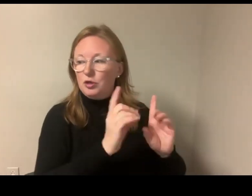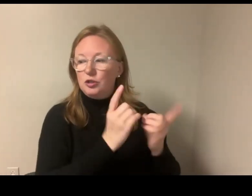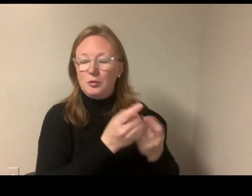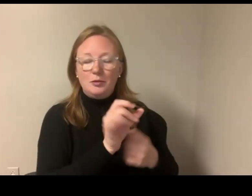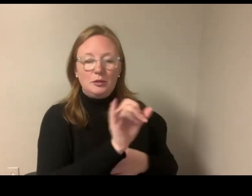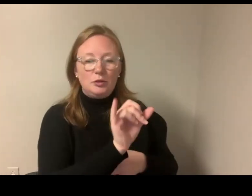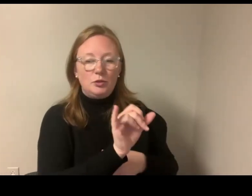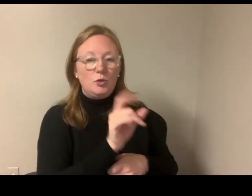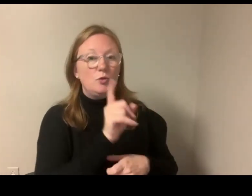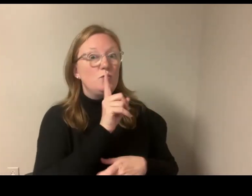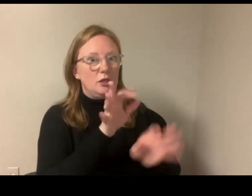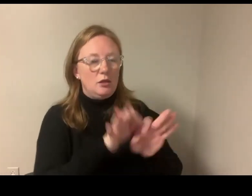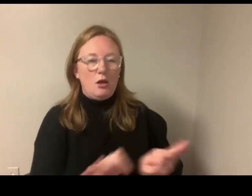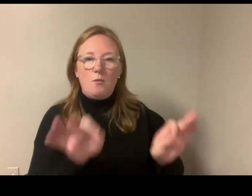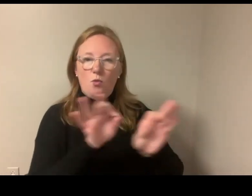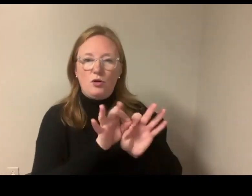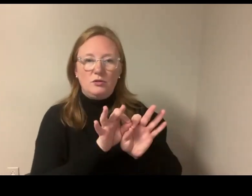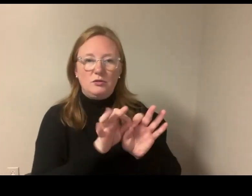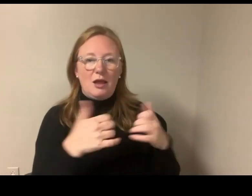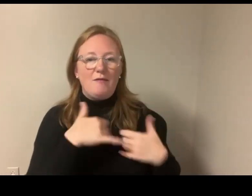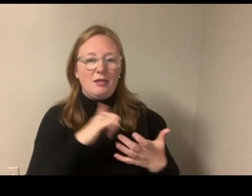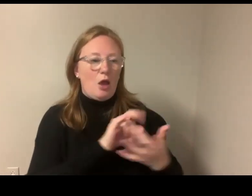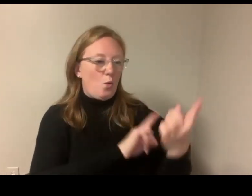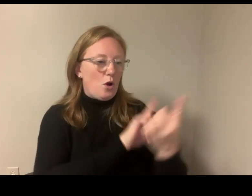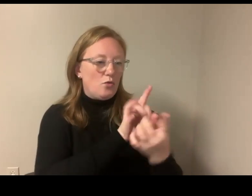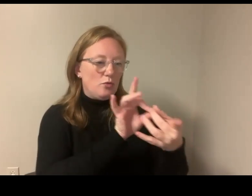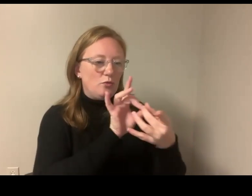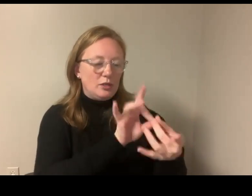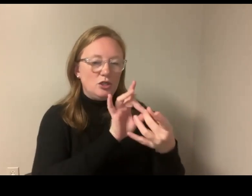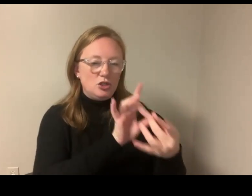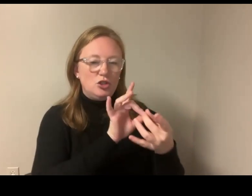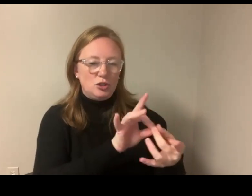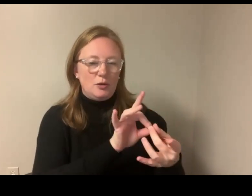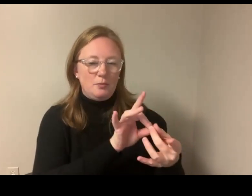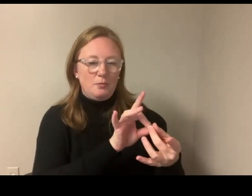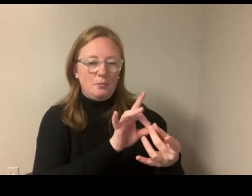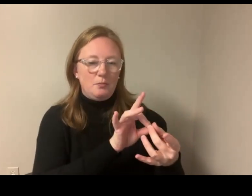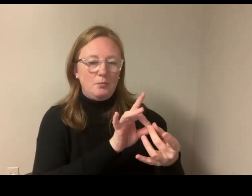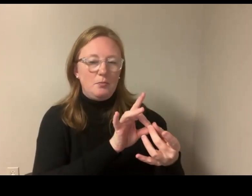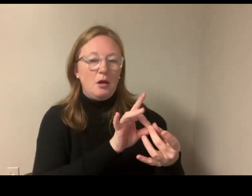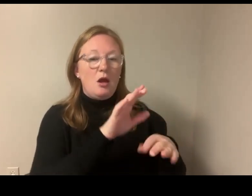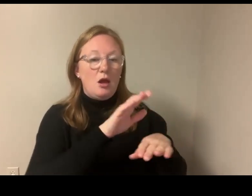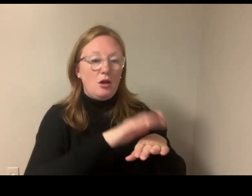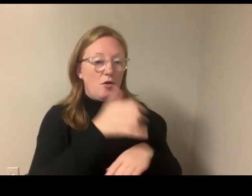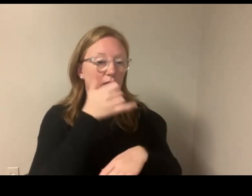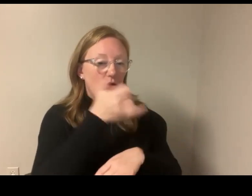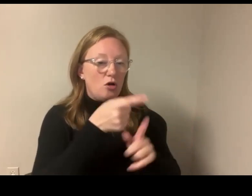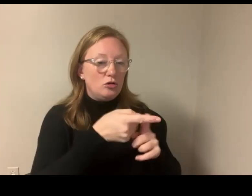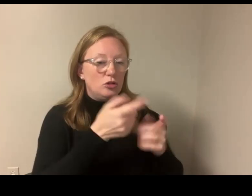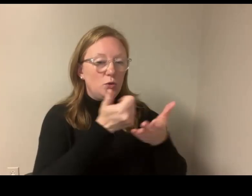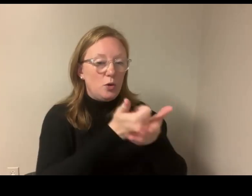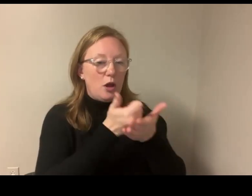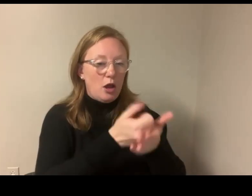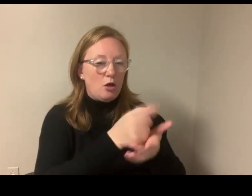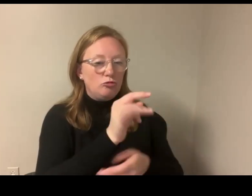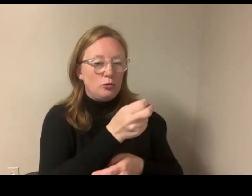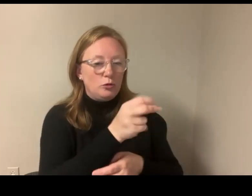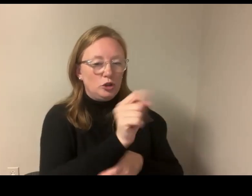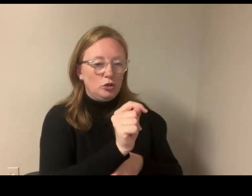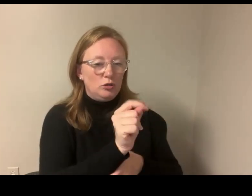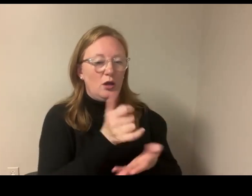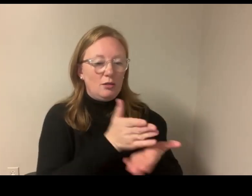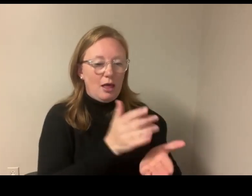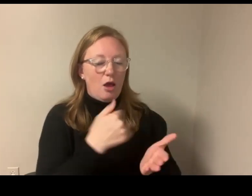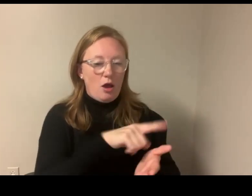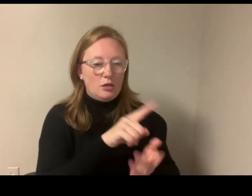was really essential. Having that one-to-one relationship and being on call to help troubleshoot has really allowed us to have a